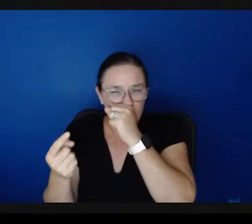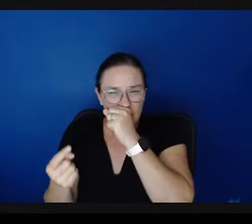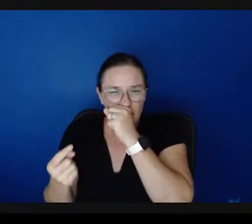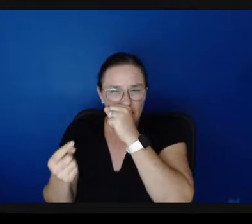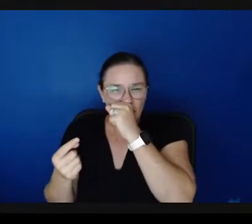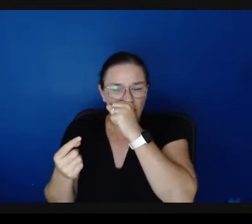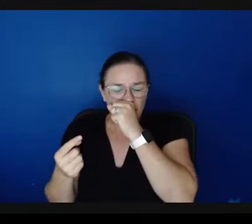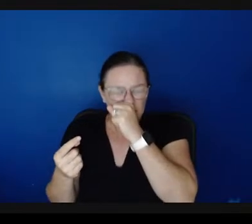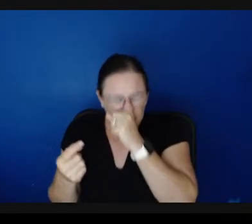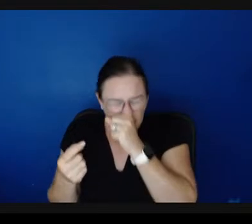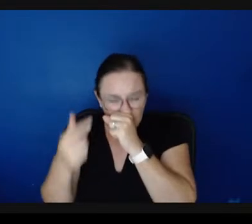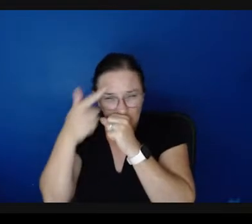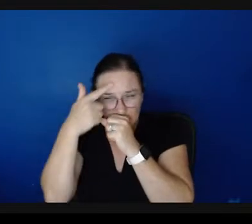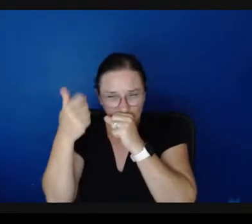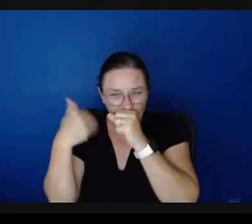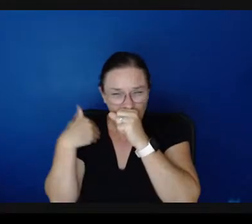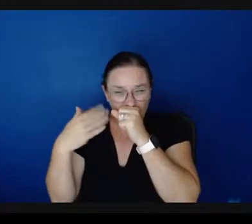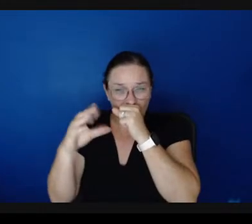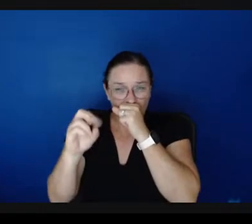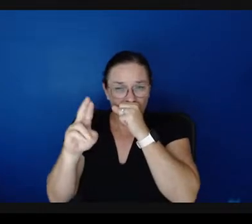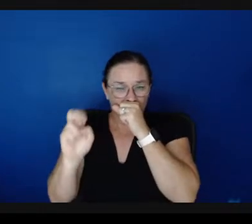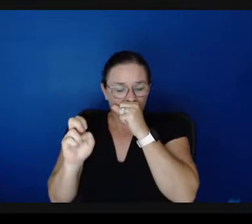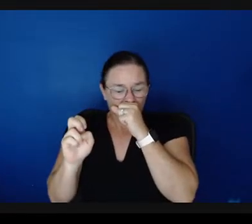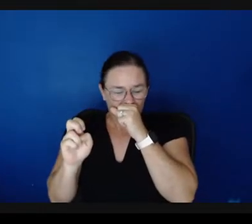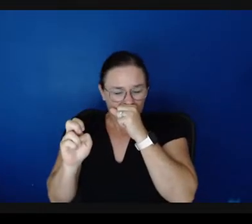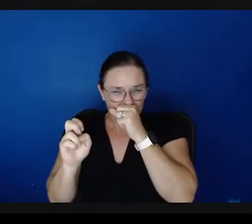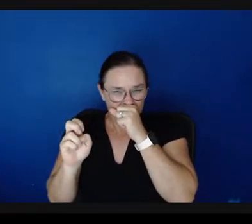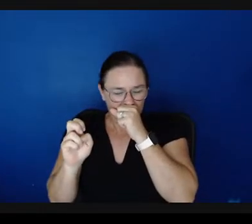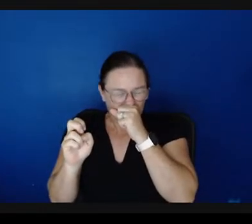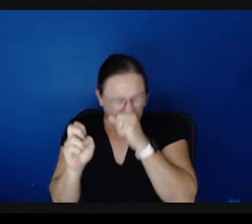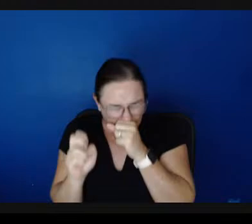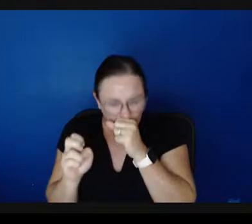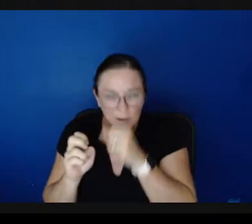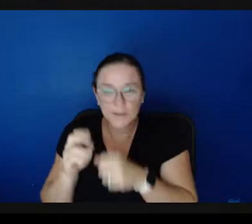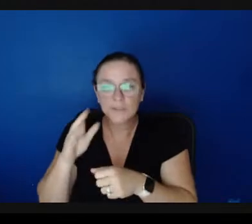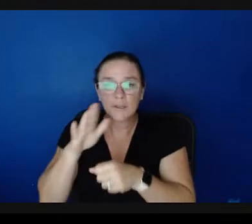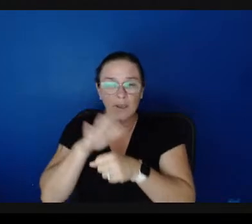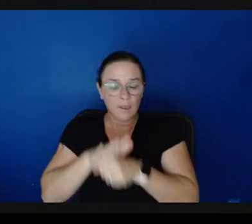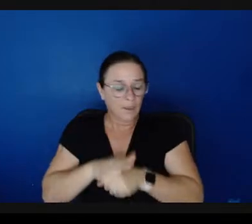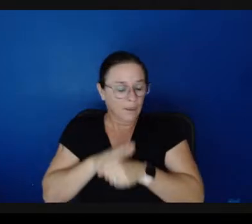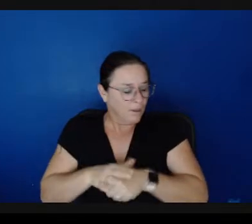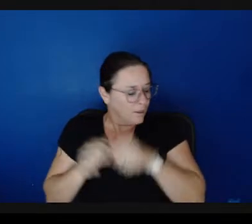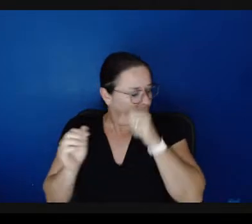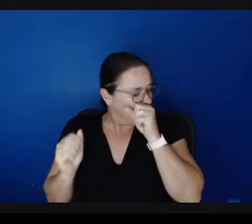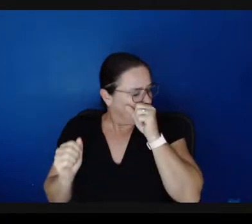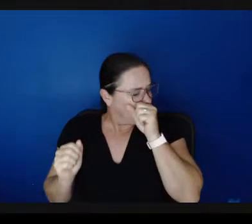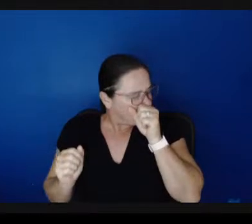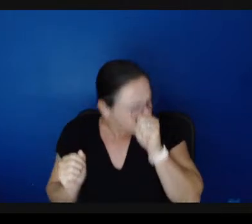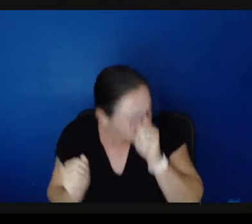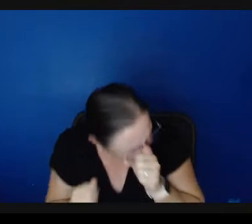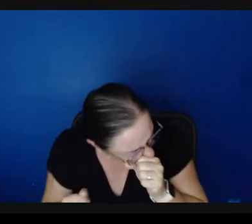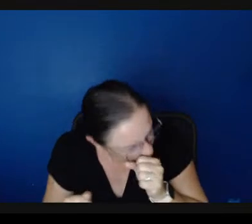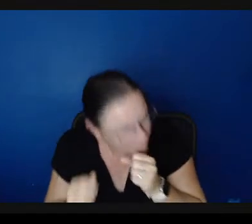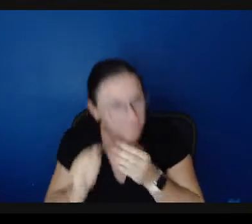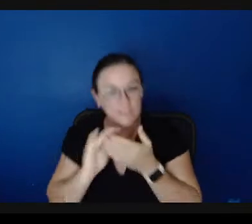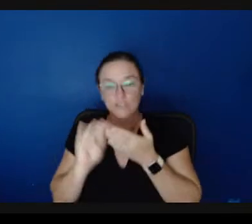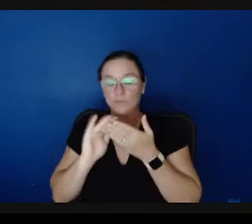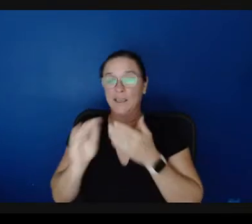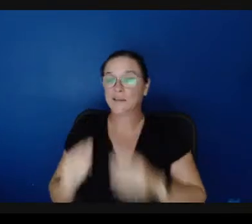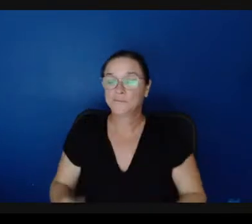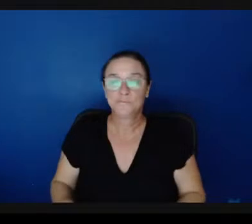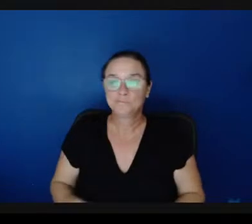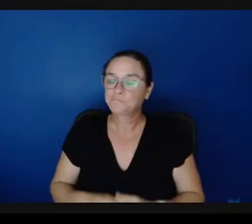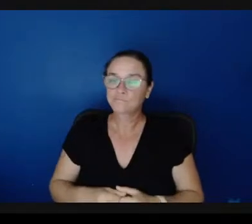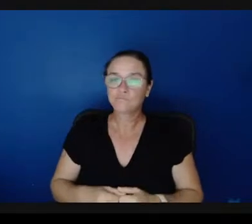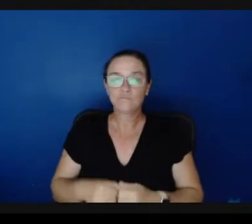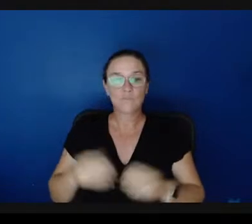robbing pore pressure from lava leaking out of Kilauea during that time. That's basically the long and short of it. So that's